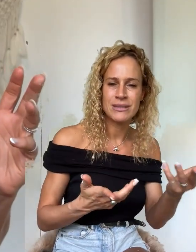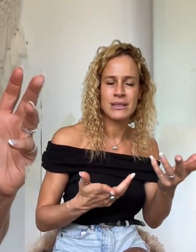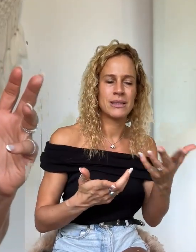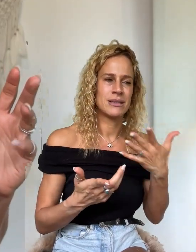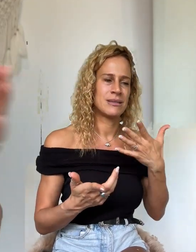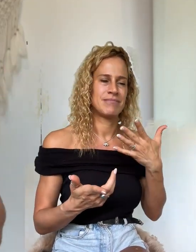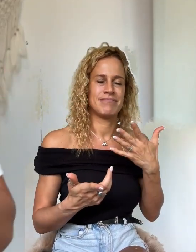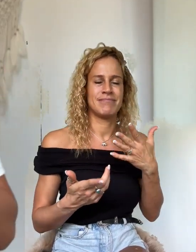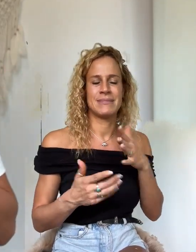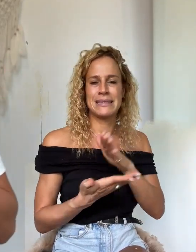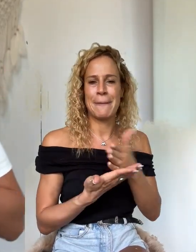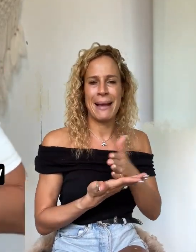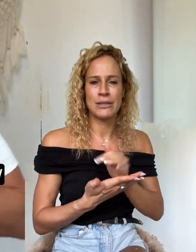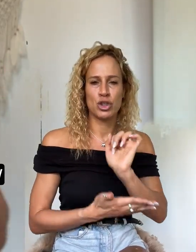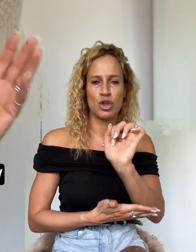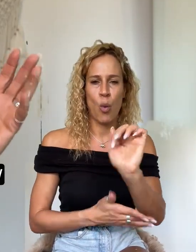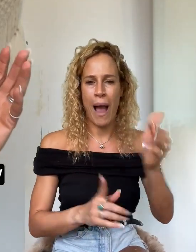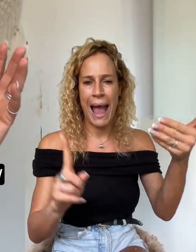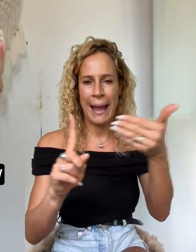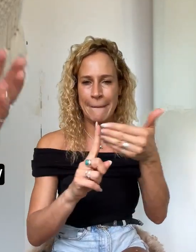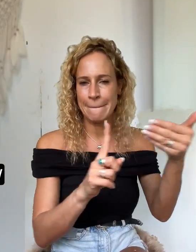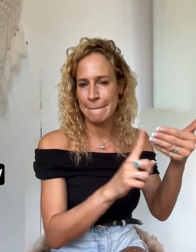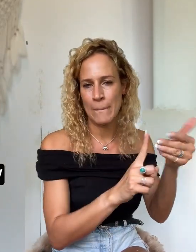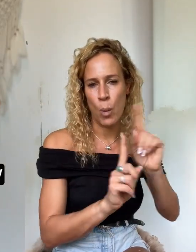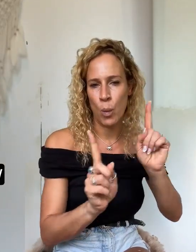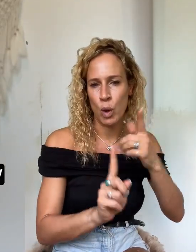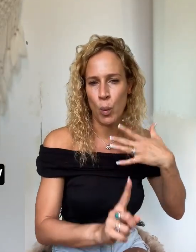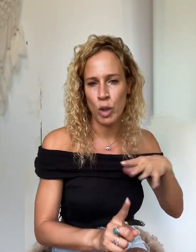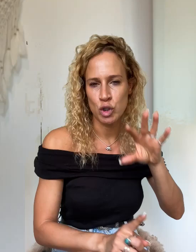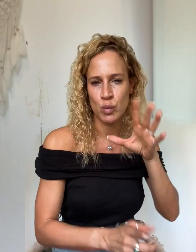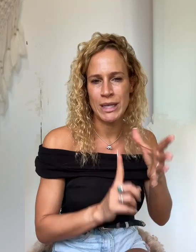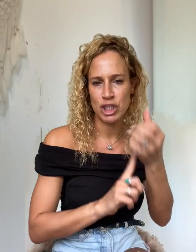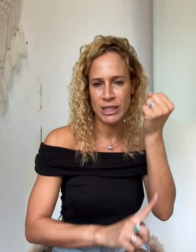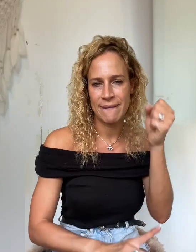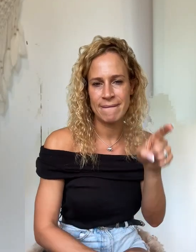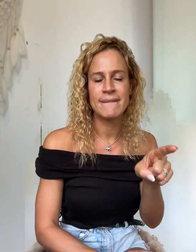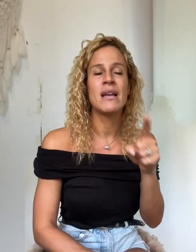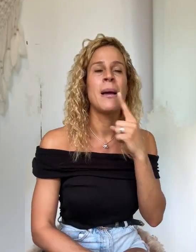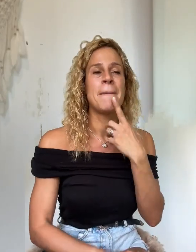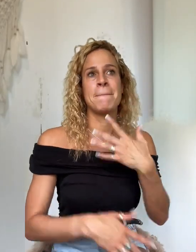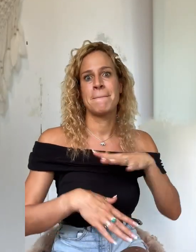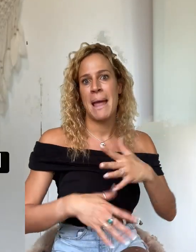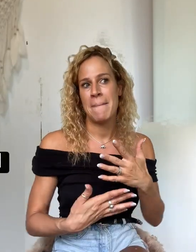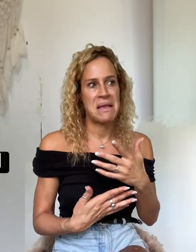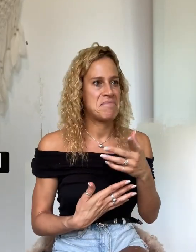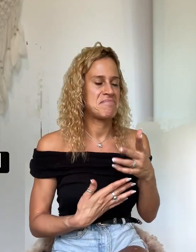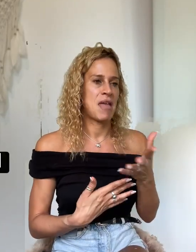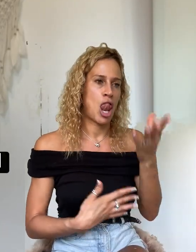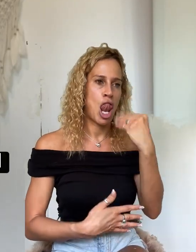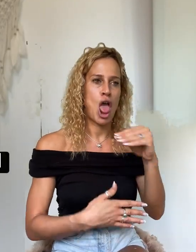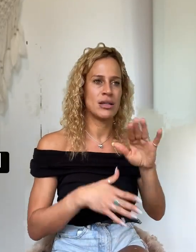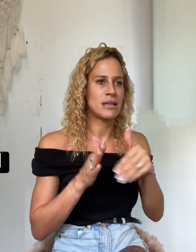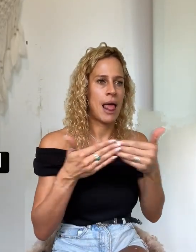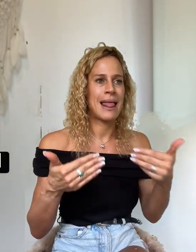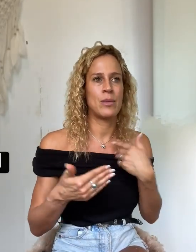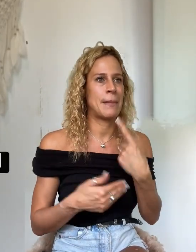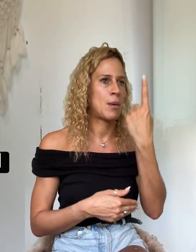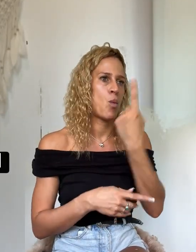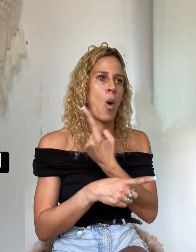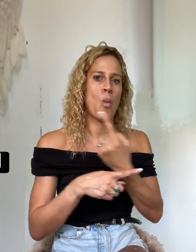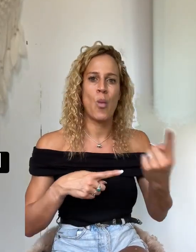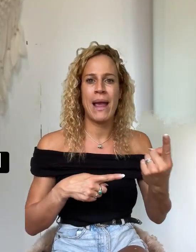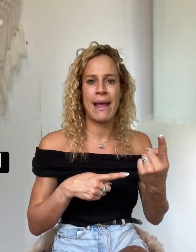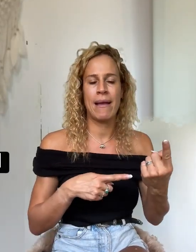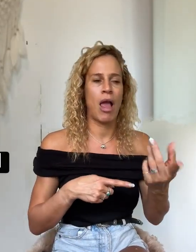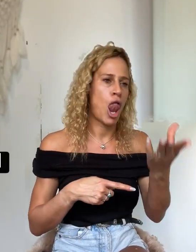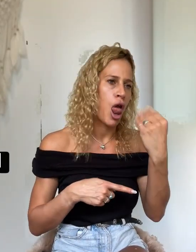just learn sign language, that could be different. You could just, I don't know, 1 week learn 5 new